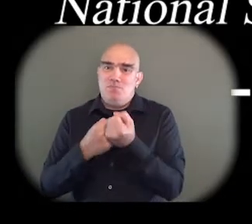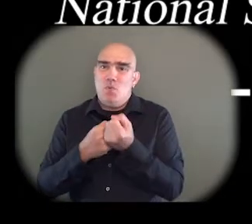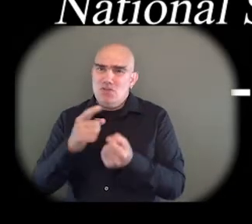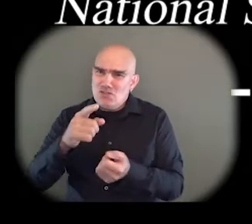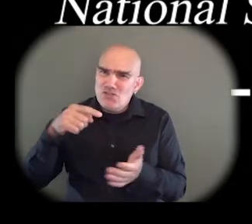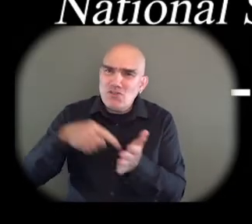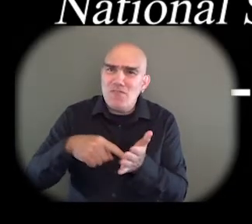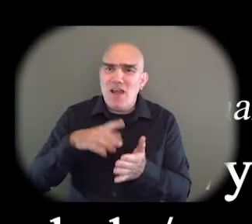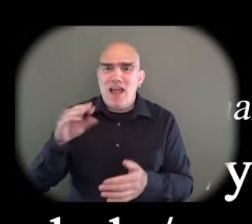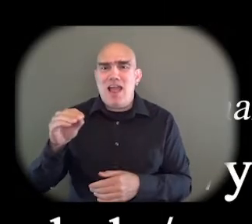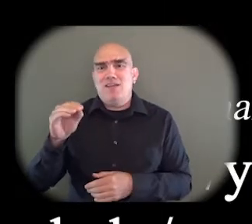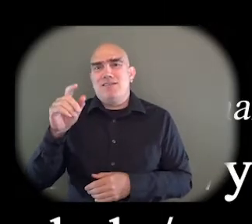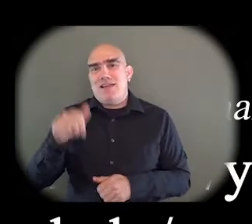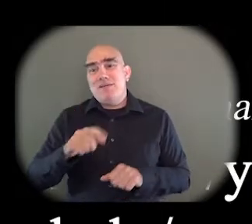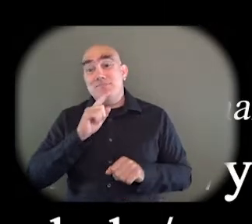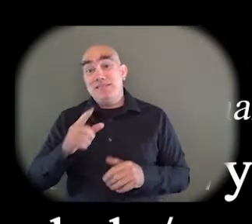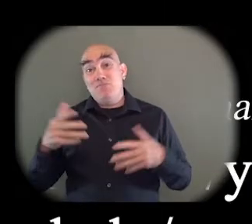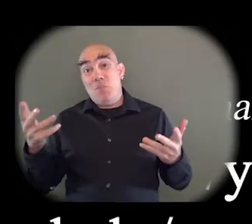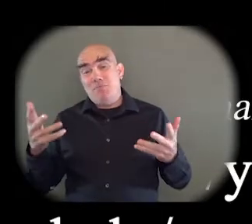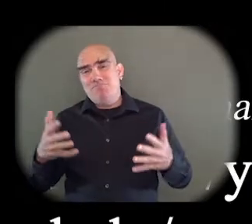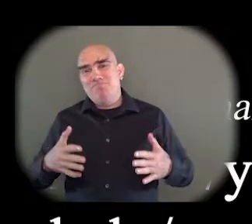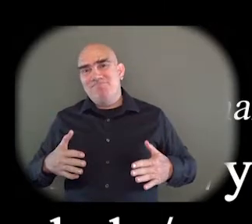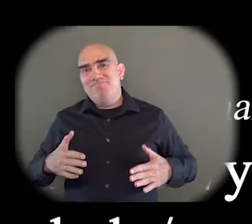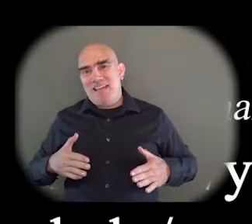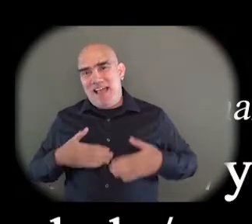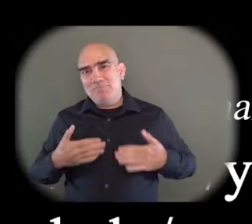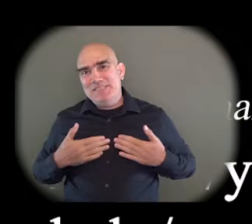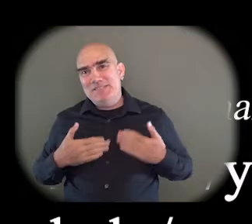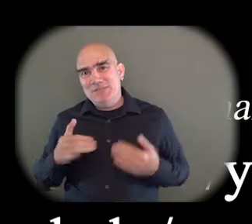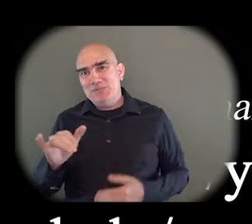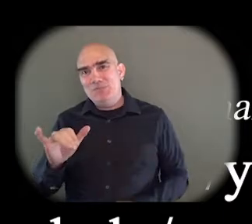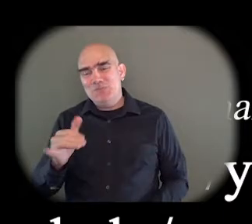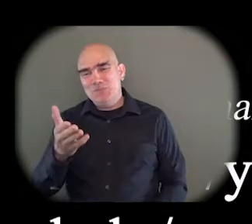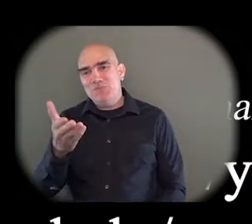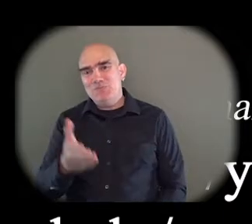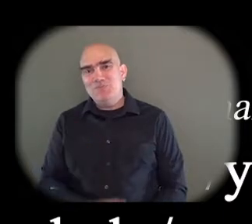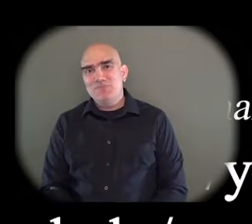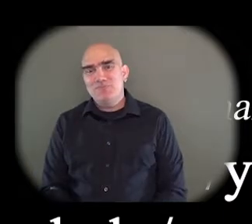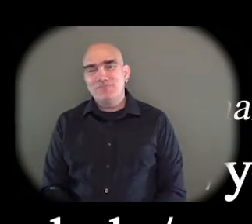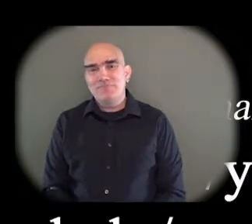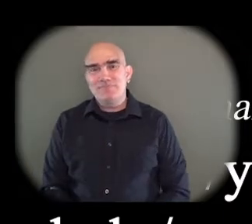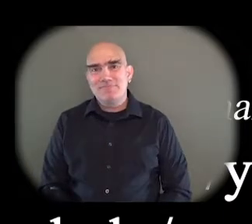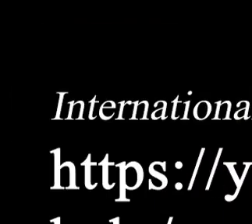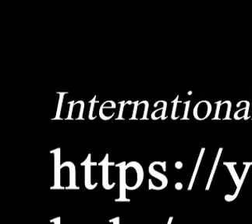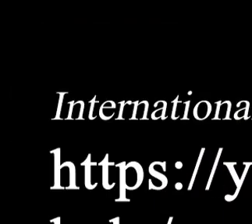deserve help and support. You deserve to, and you can be happy.